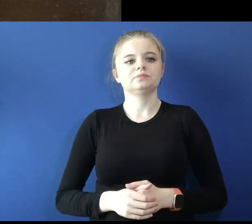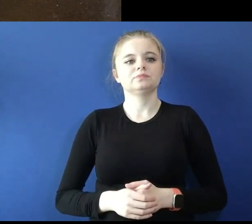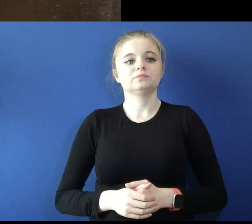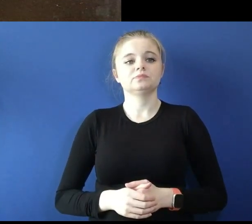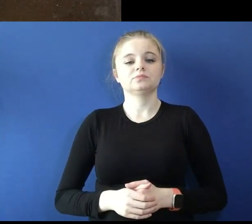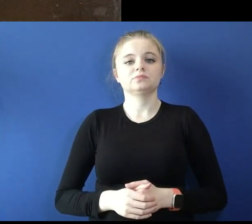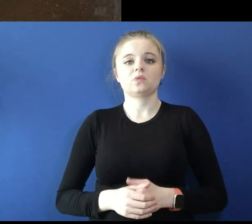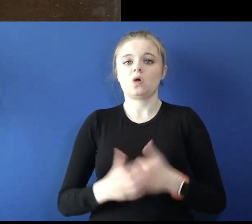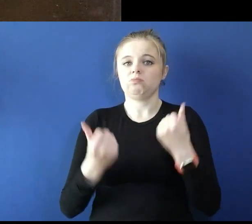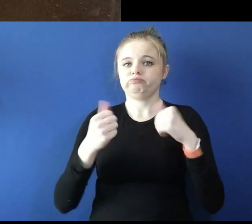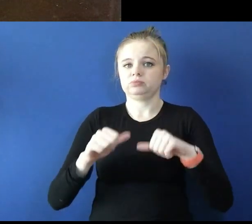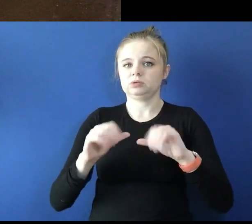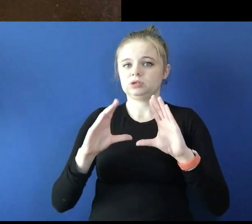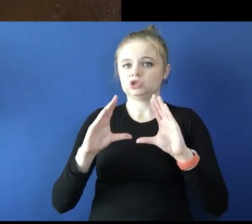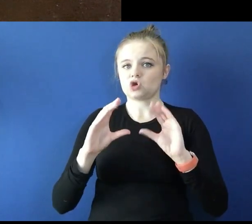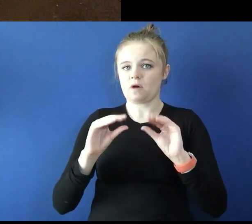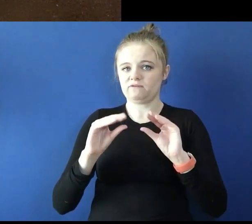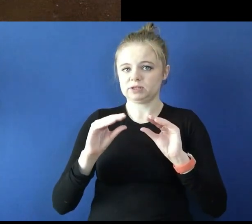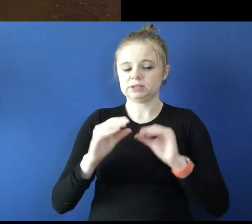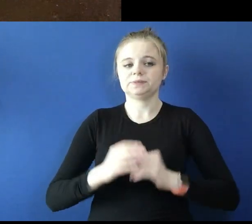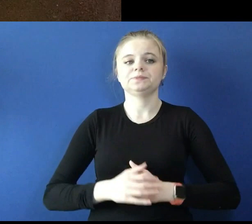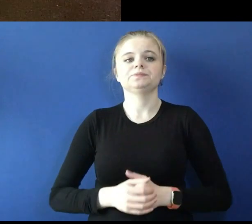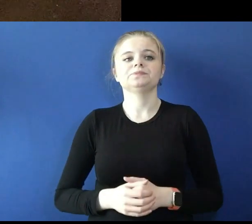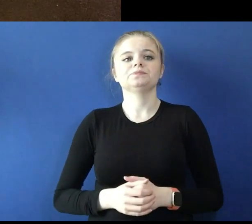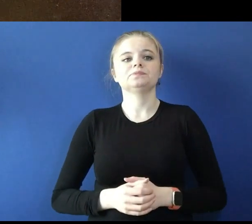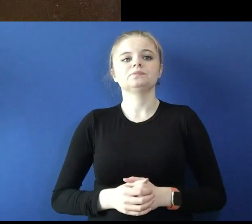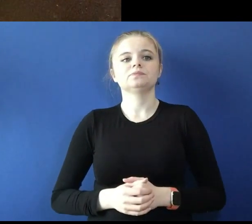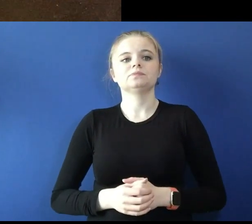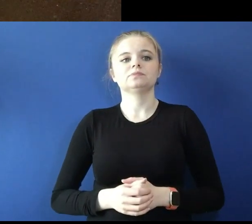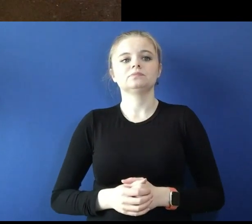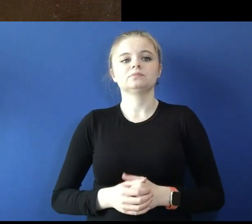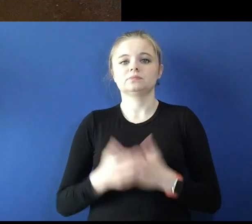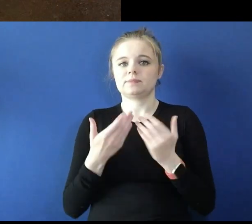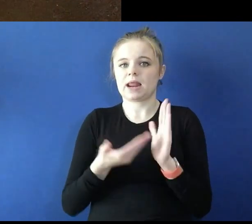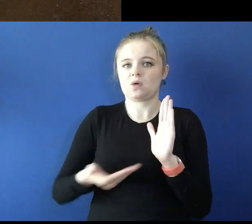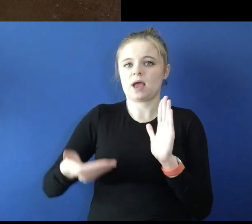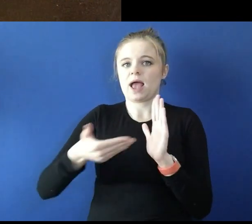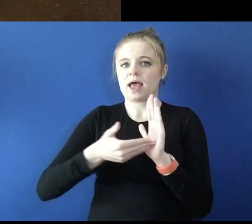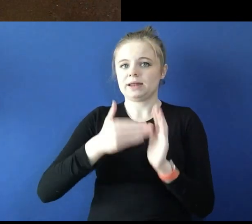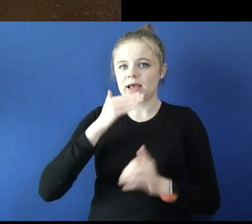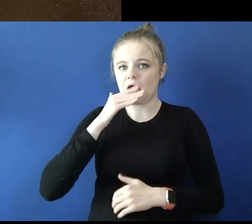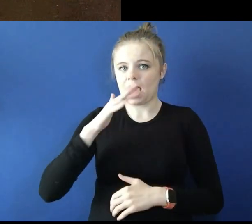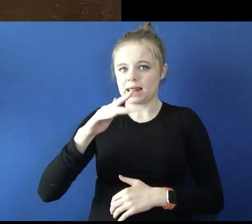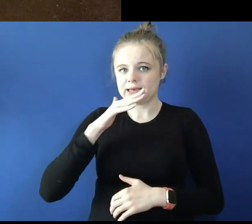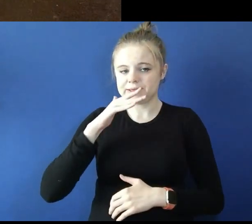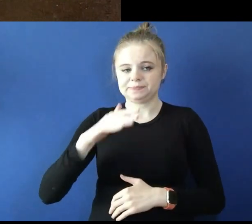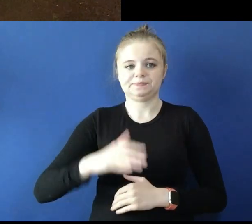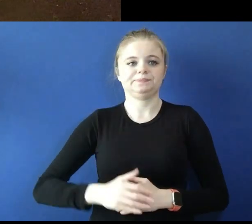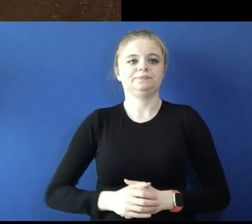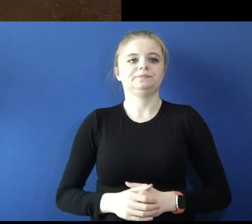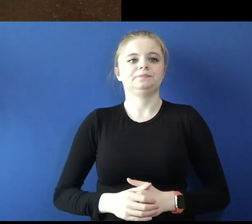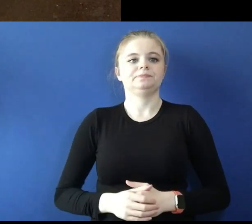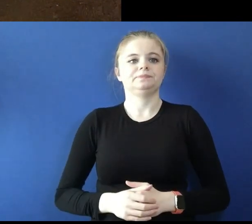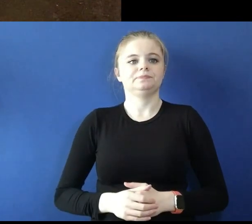Okay, once that's softening, what you're going to do is you're going to add the garlic,